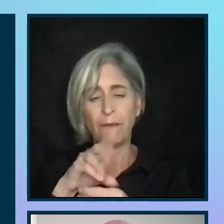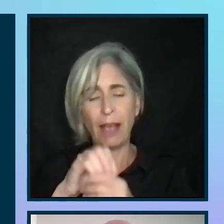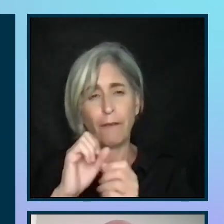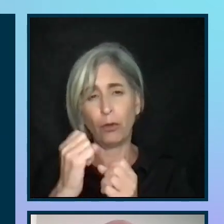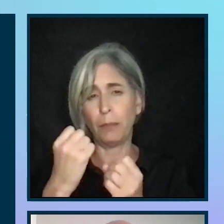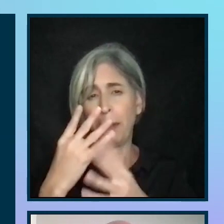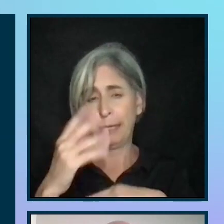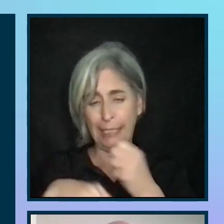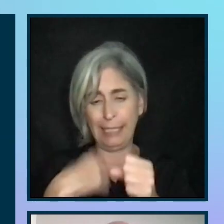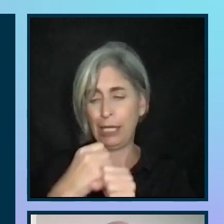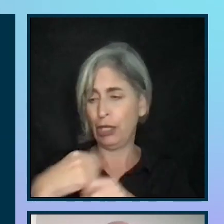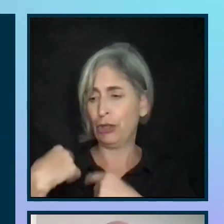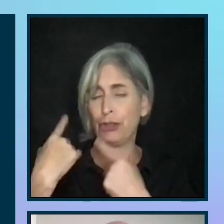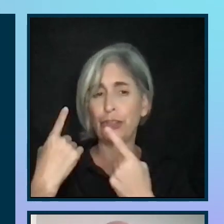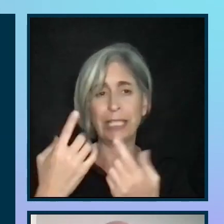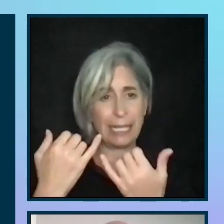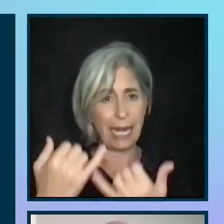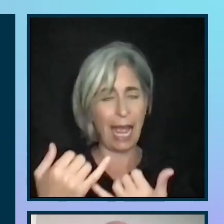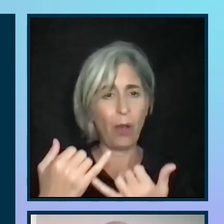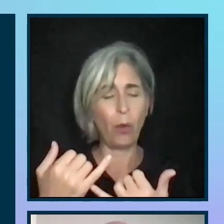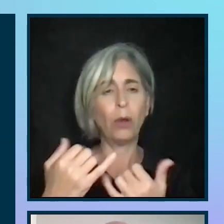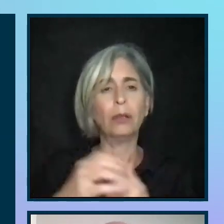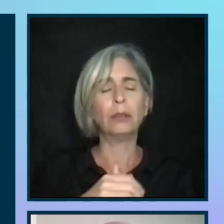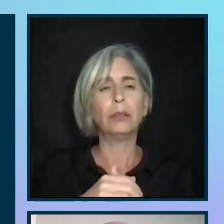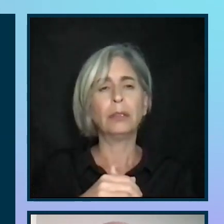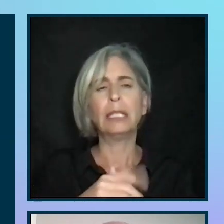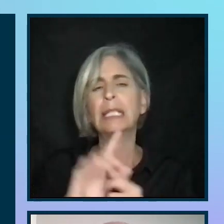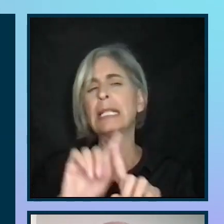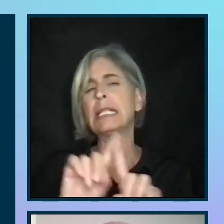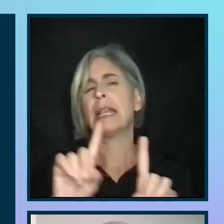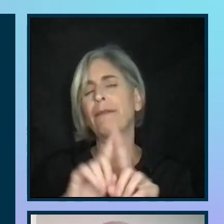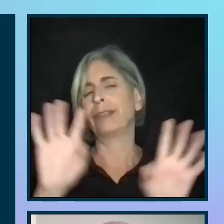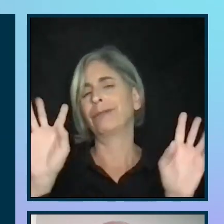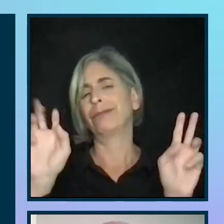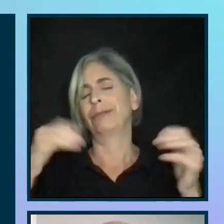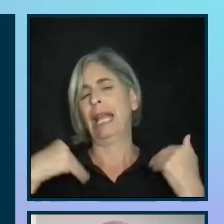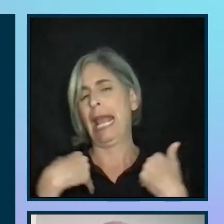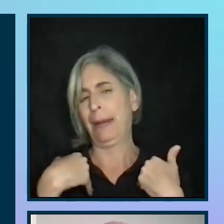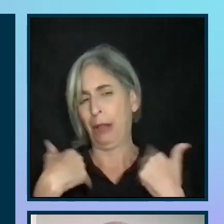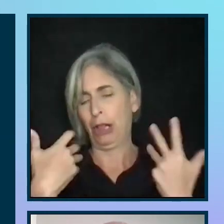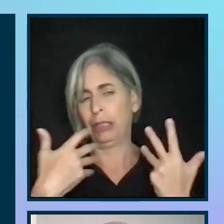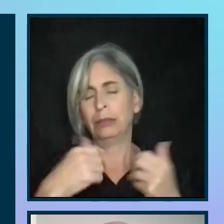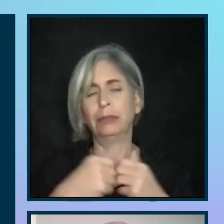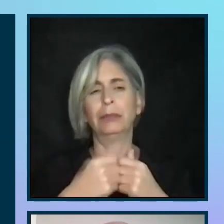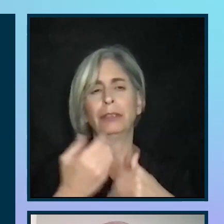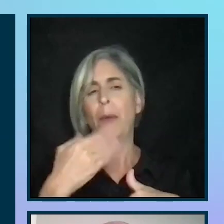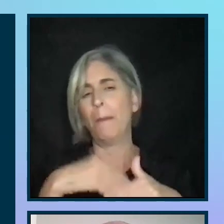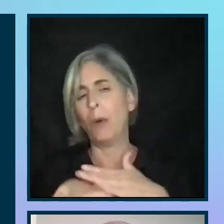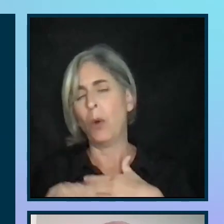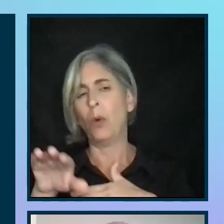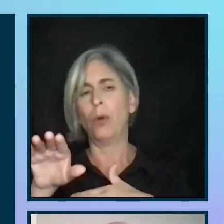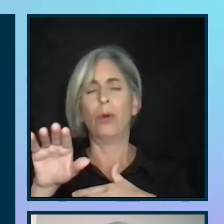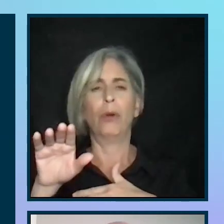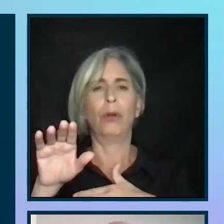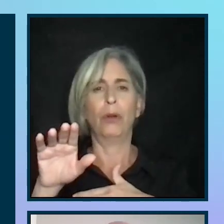last several years. And it's a different animal entirely from doing the born digital type of